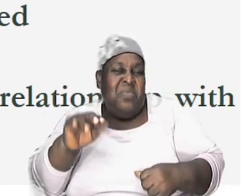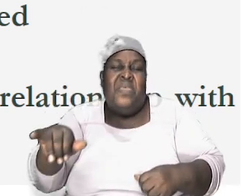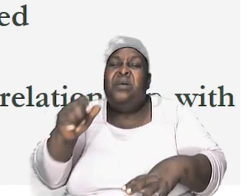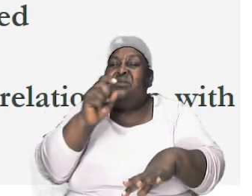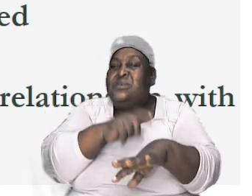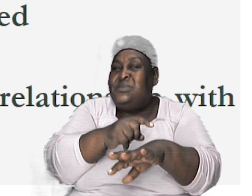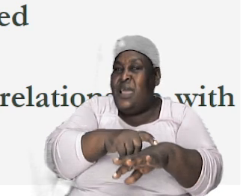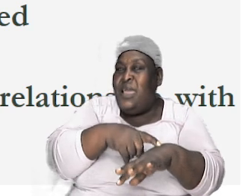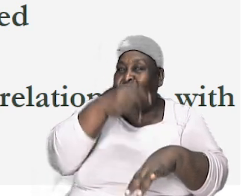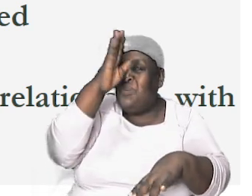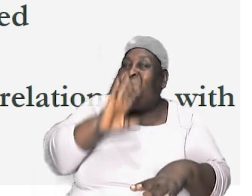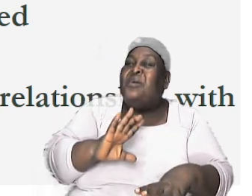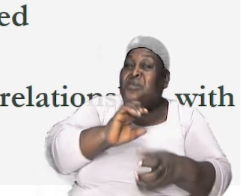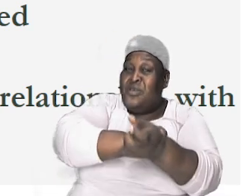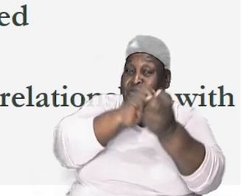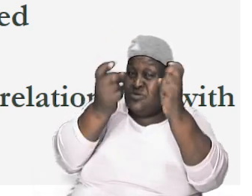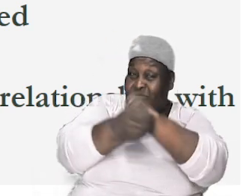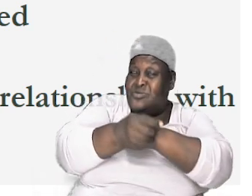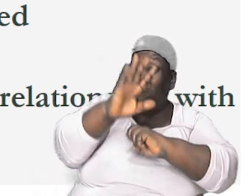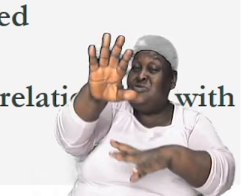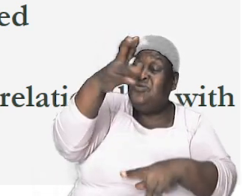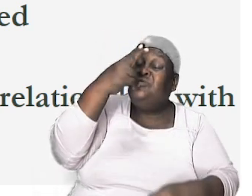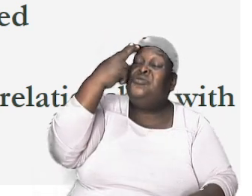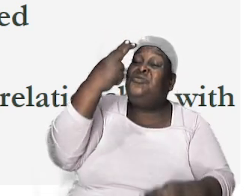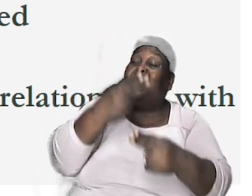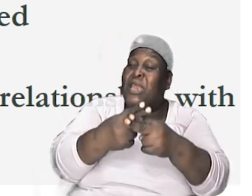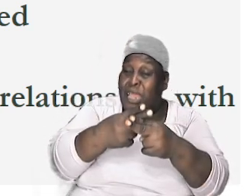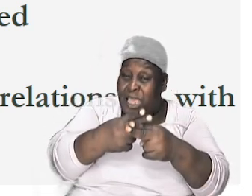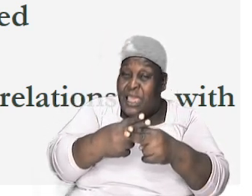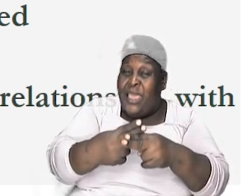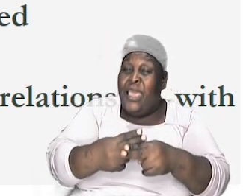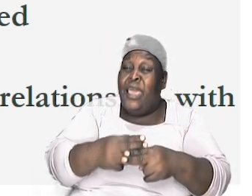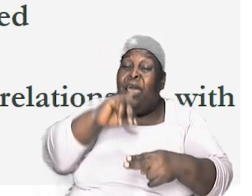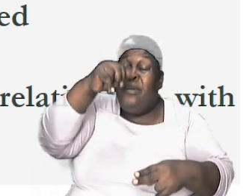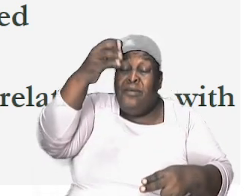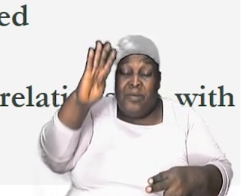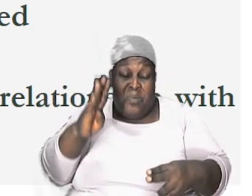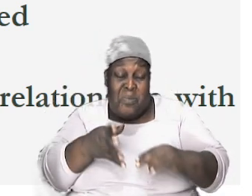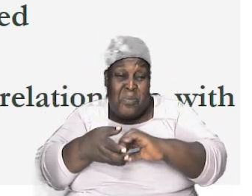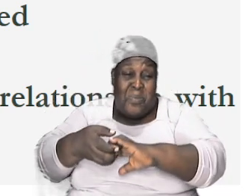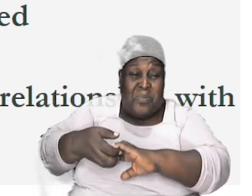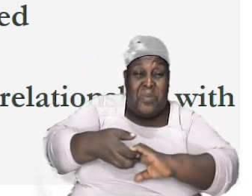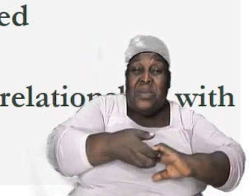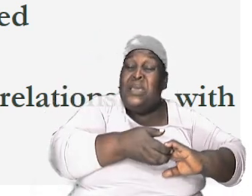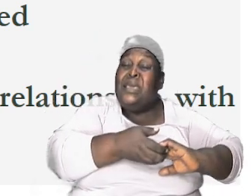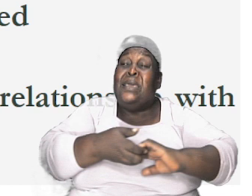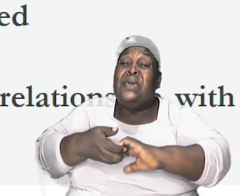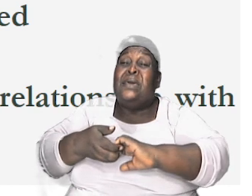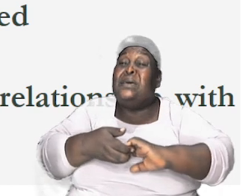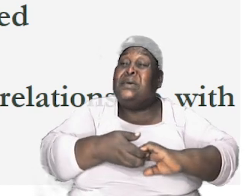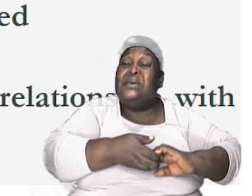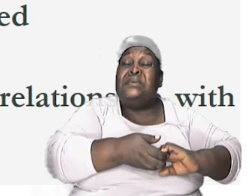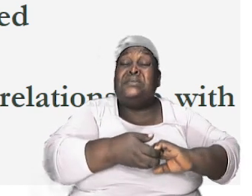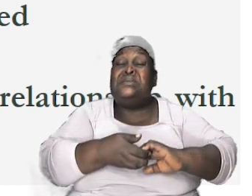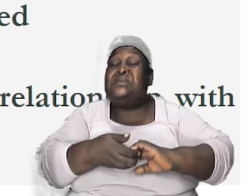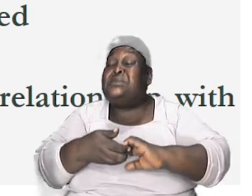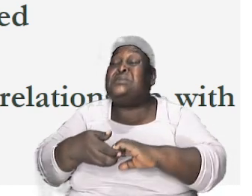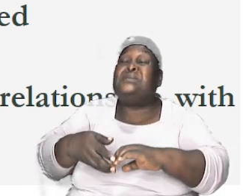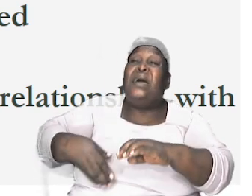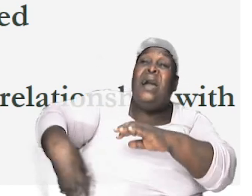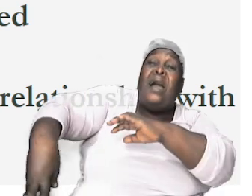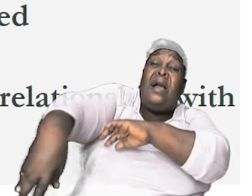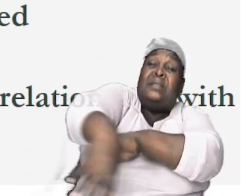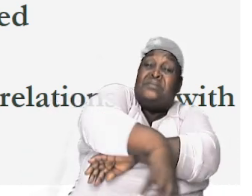time where God can change your name. So he came to a place, having wrestled all night, he came to a place where he